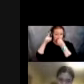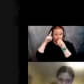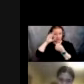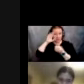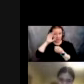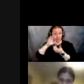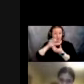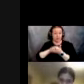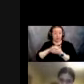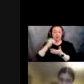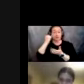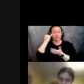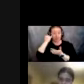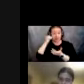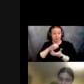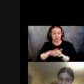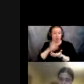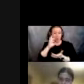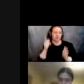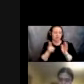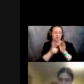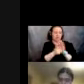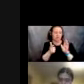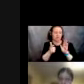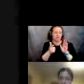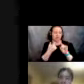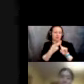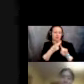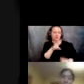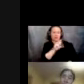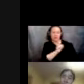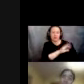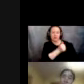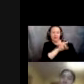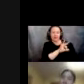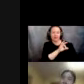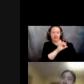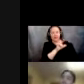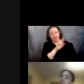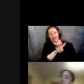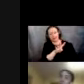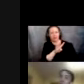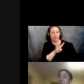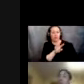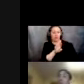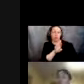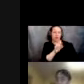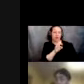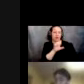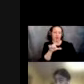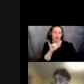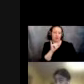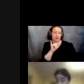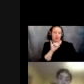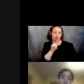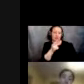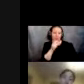Virginia's 1924 racial integrity law, which interestingly, it probably would not